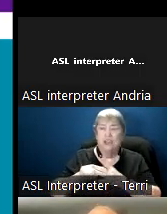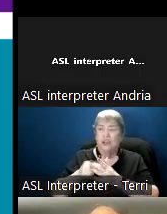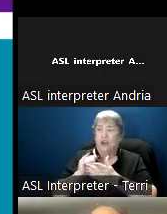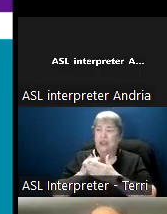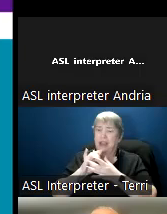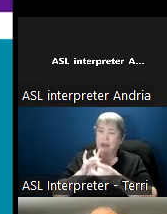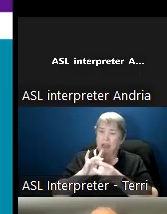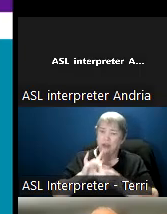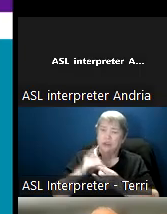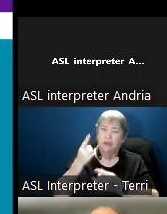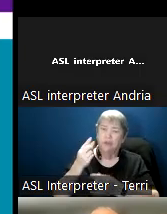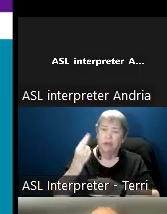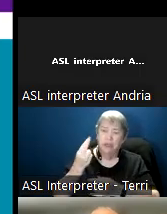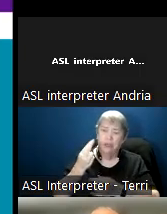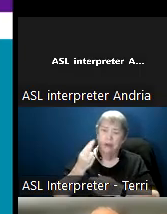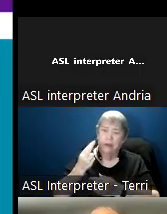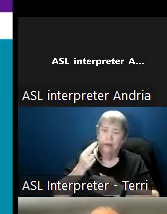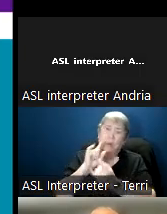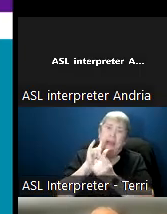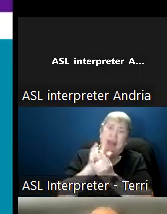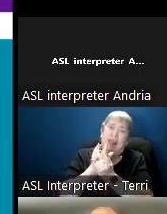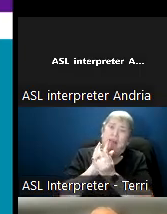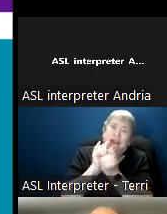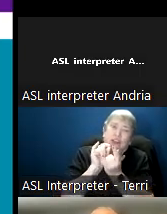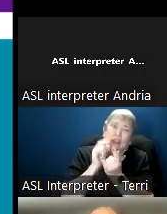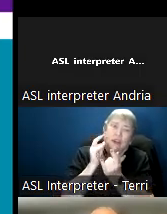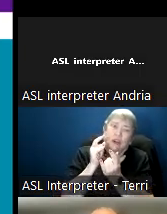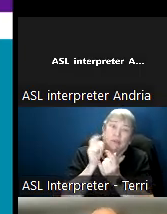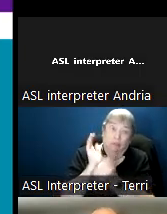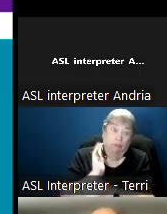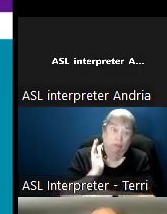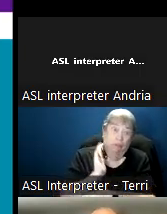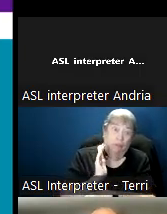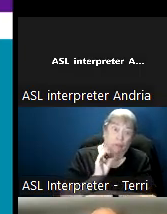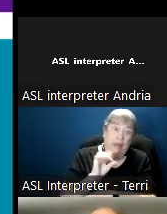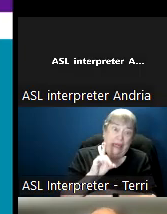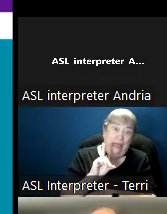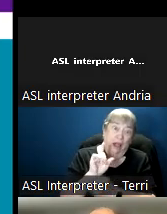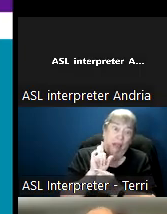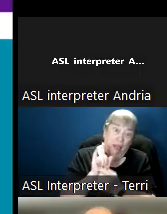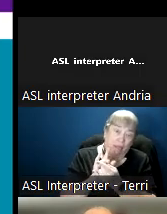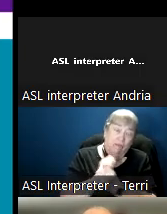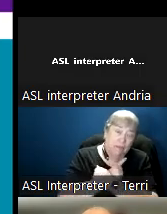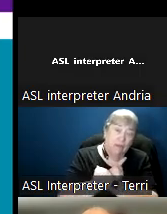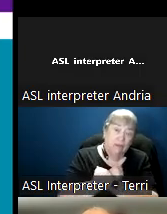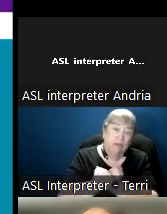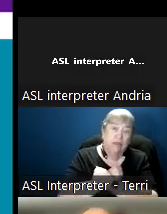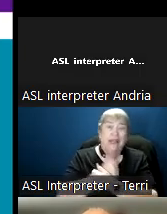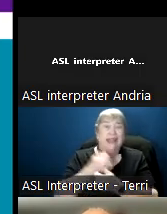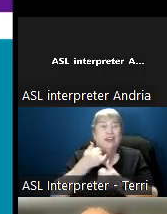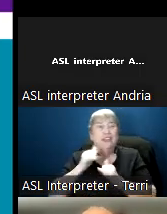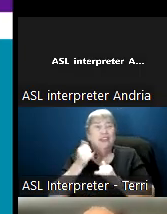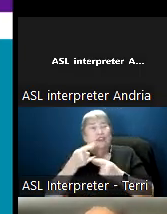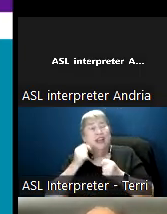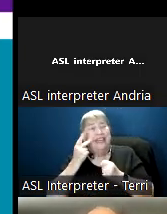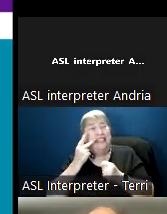the person at some point, in all likelihood, right? And they still try to see the good in that person. I think we